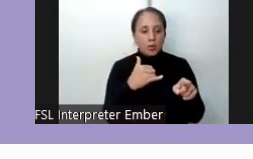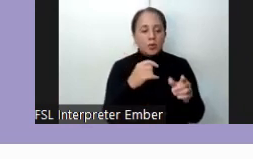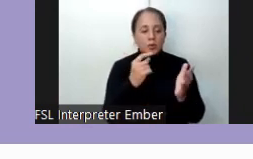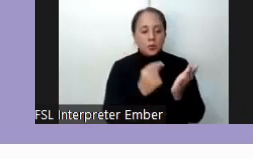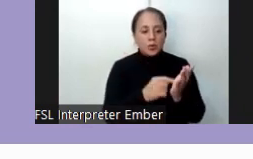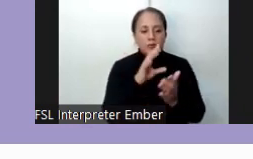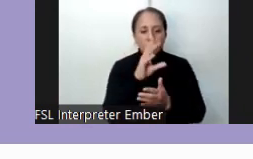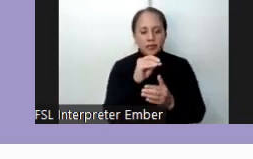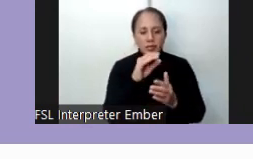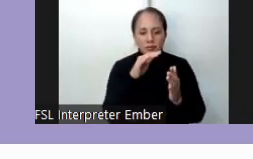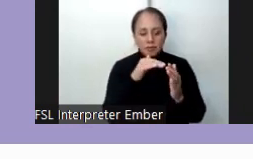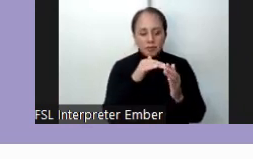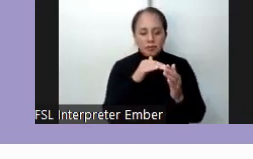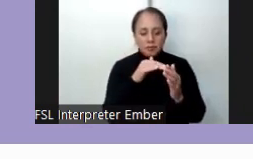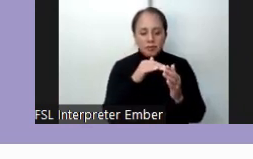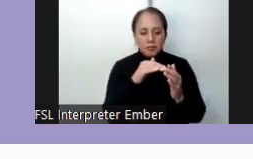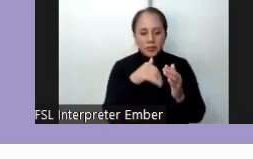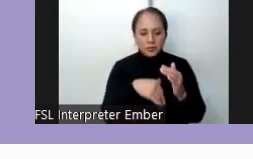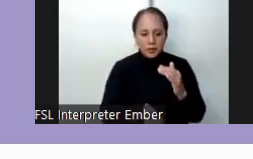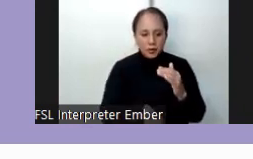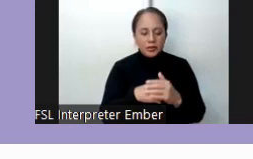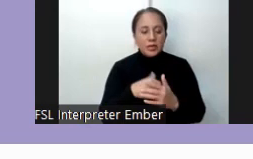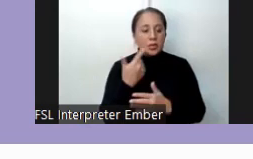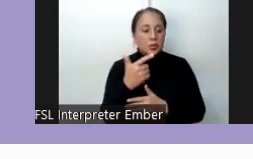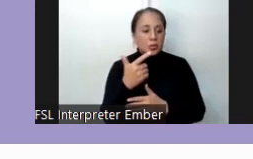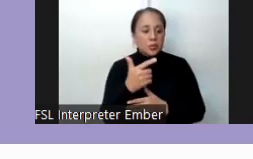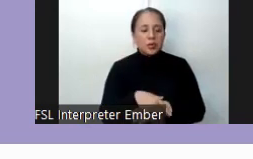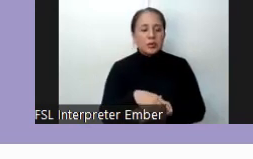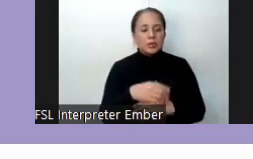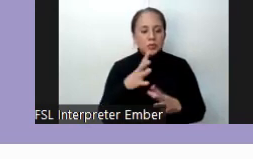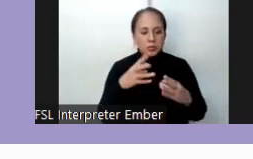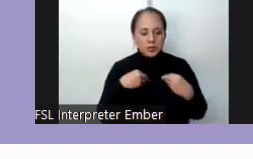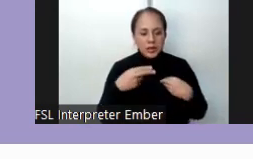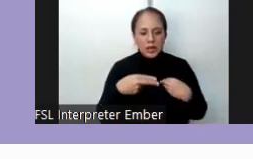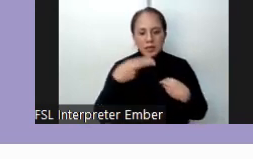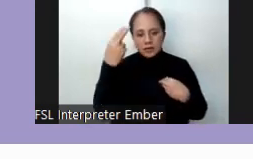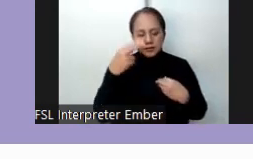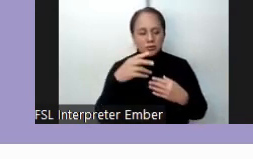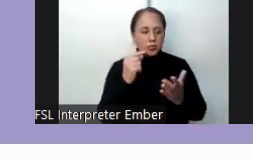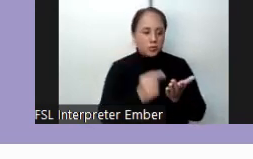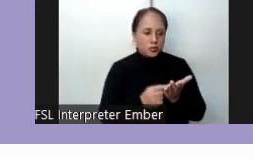scored 50% and below, and in green are those who received higher scores.